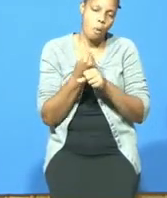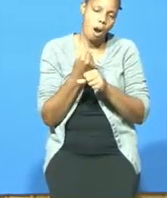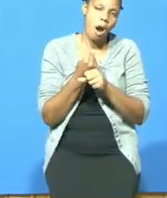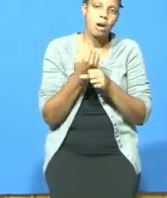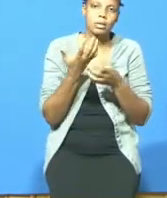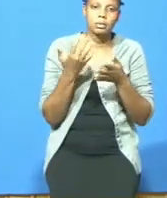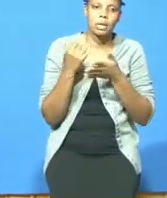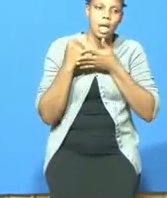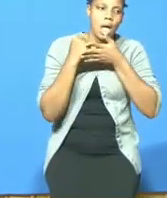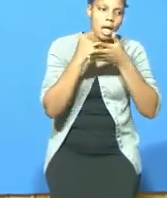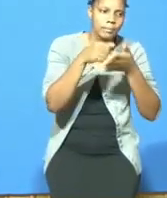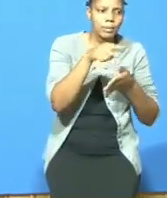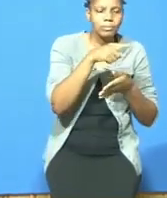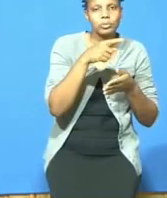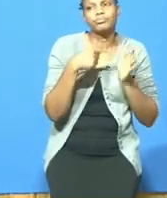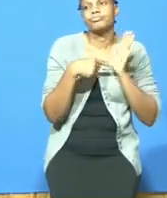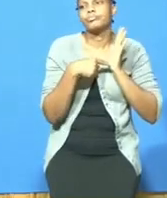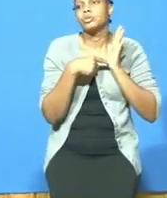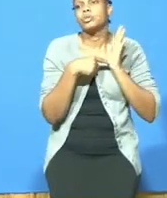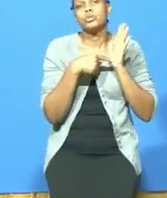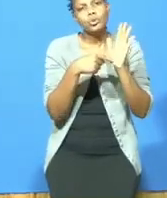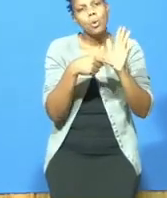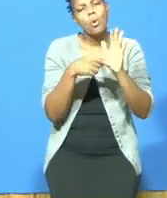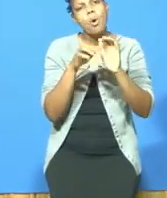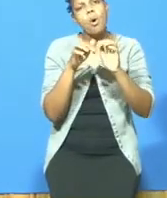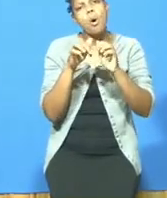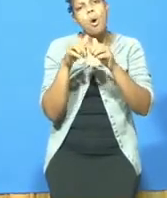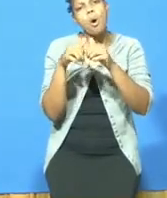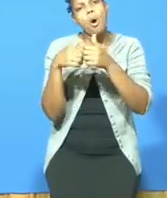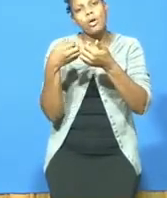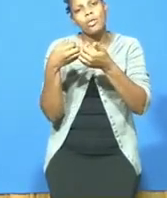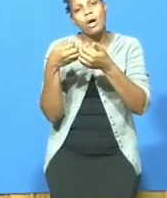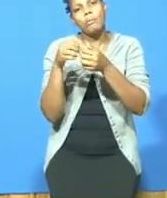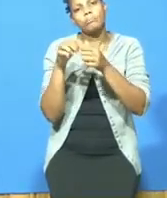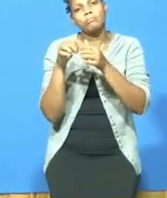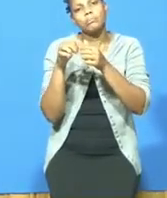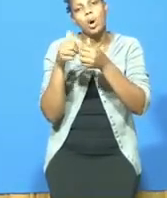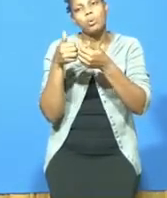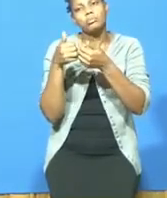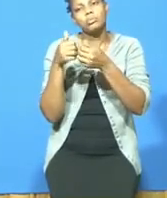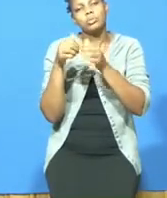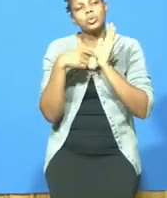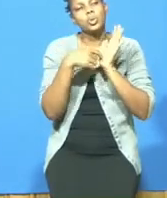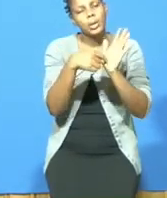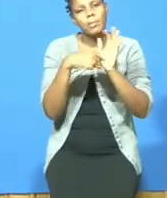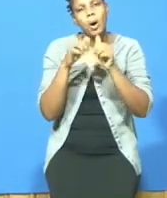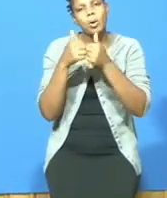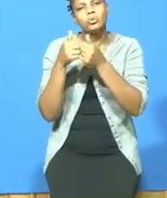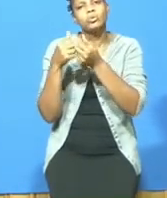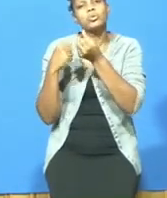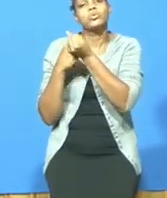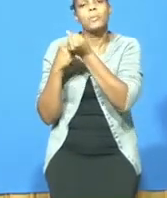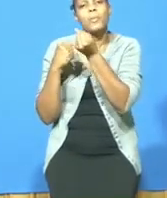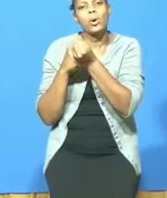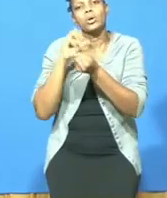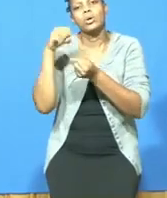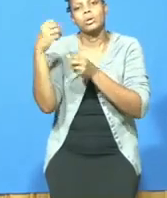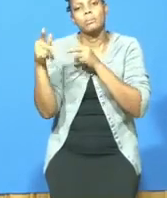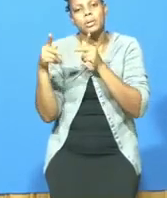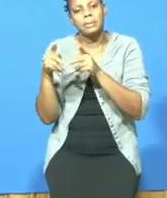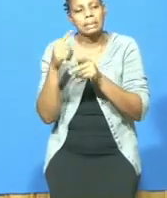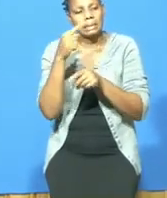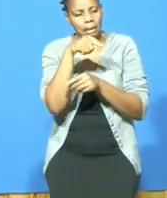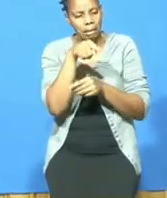Help them to, you know, show others, you know, support and kindness. You know, be able to understand that, you